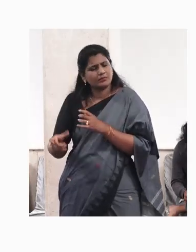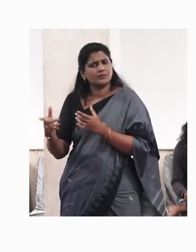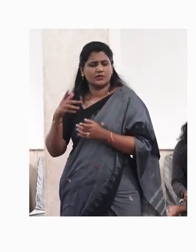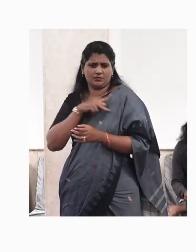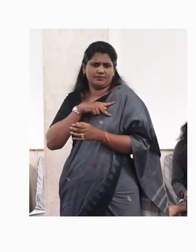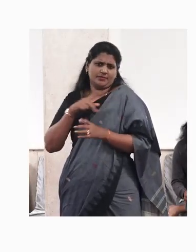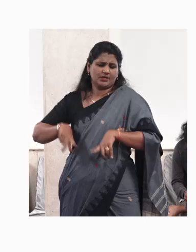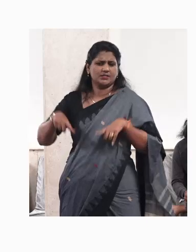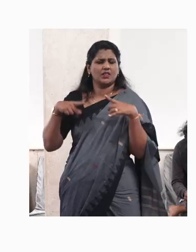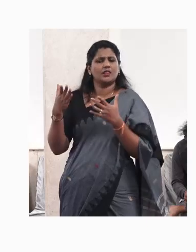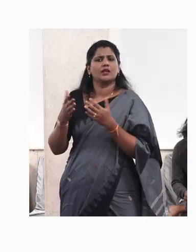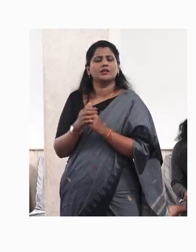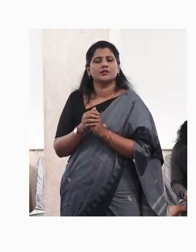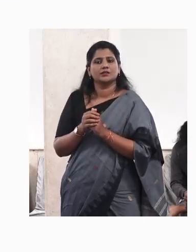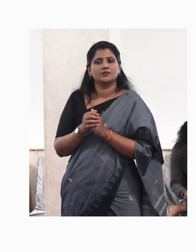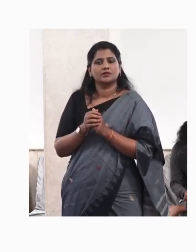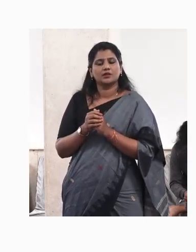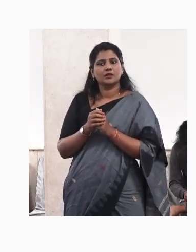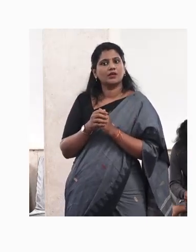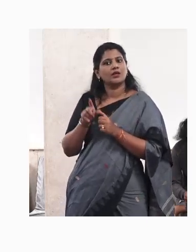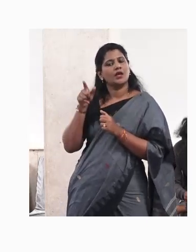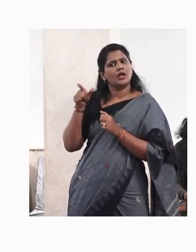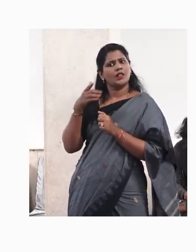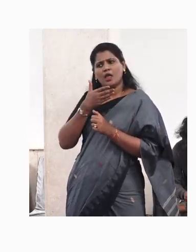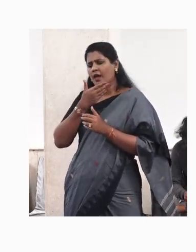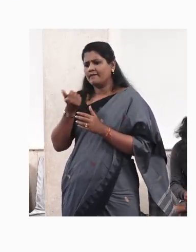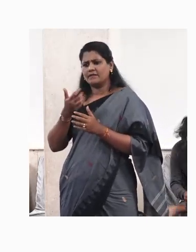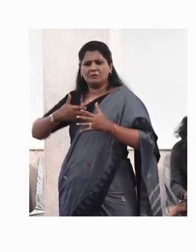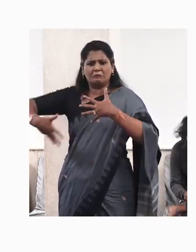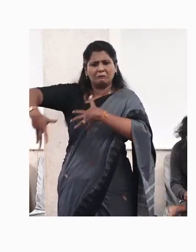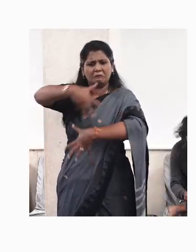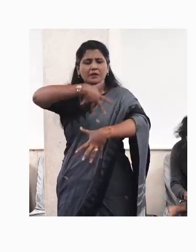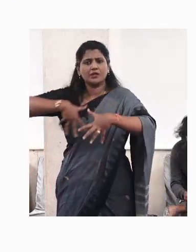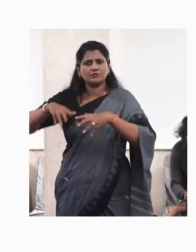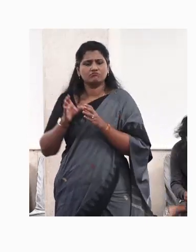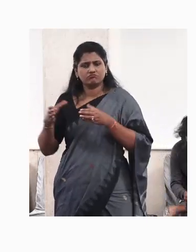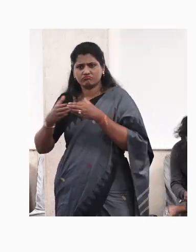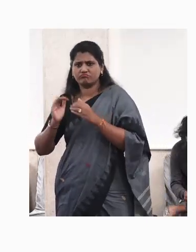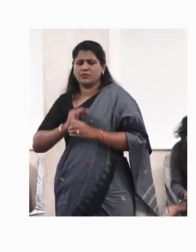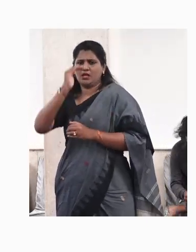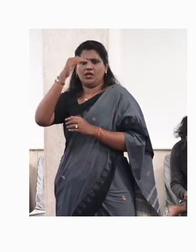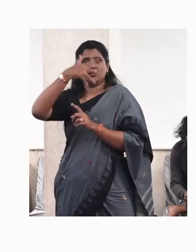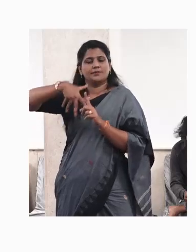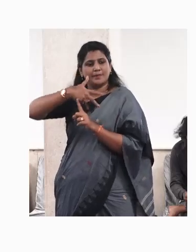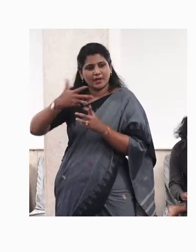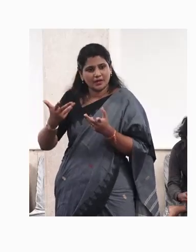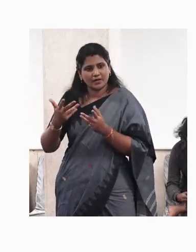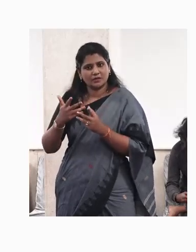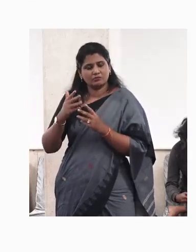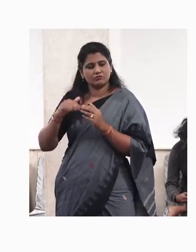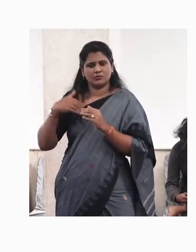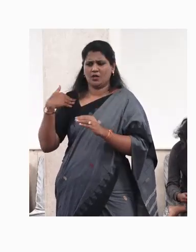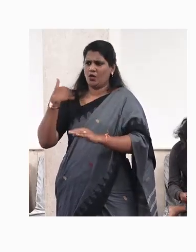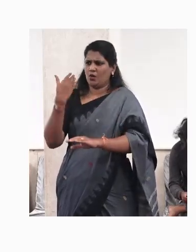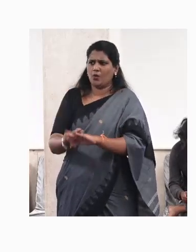lives. And despite it being a very mixed group in terms of age, in terms of background, over time,